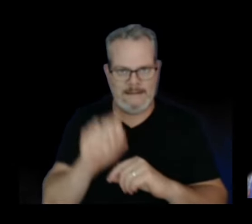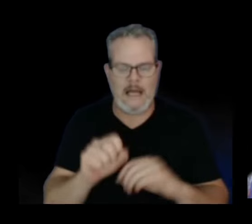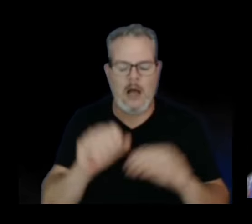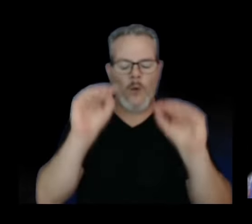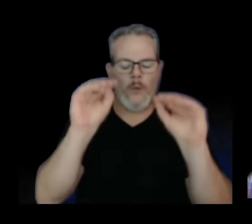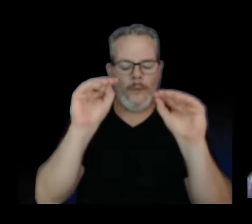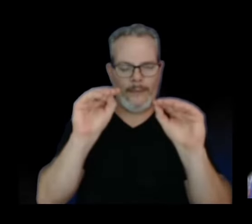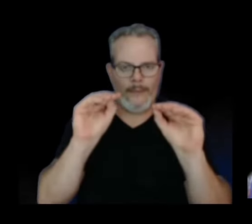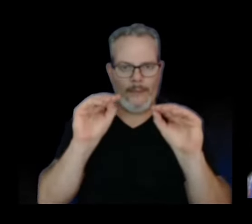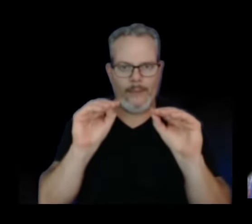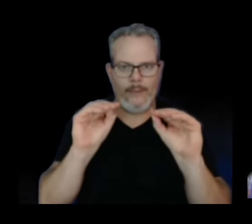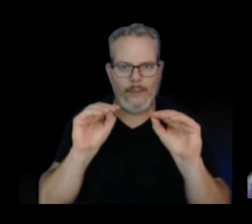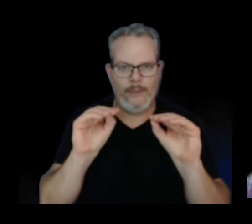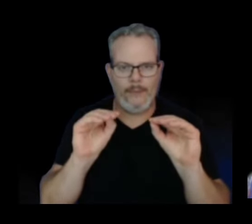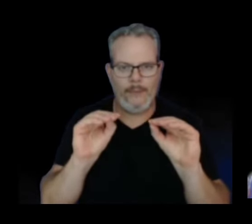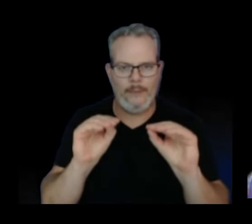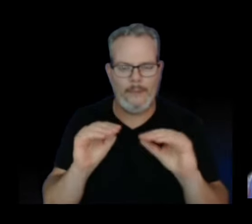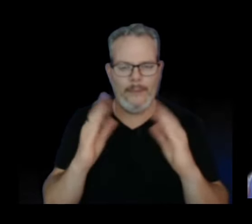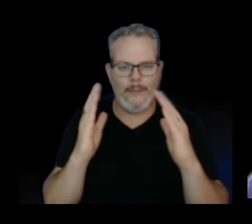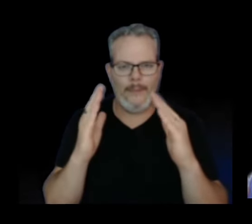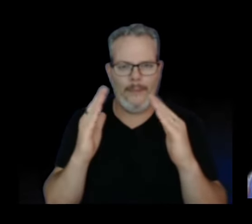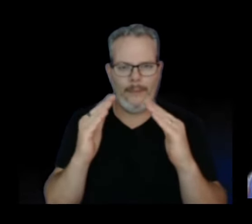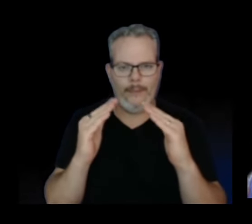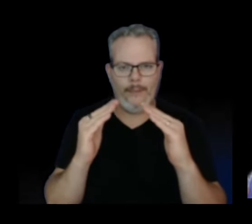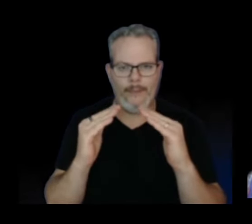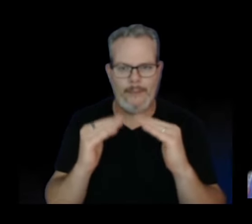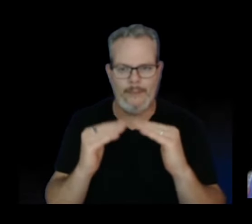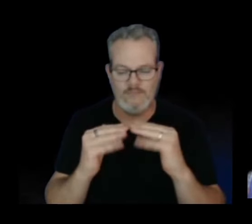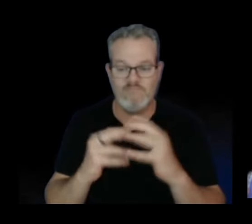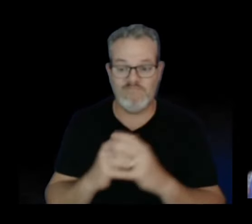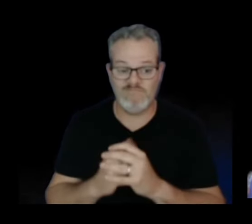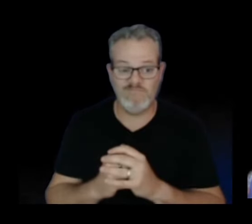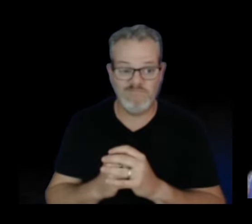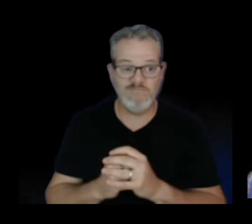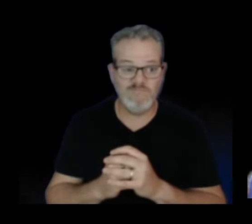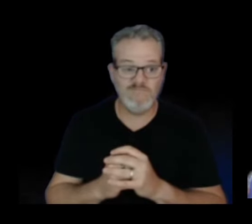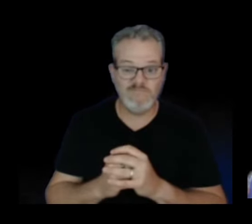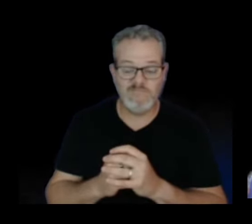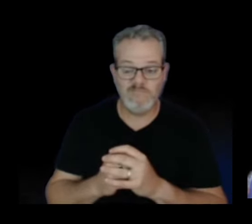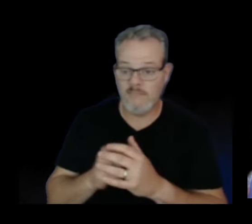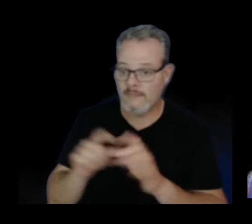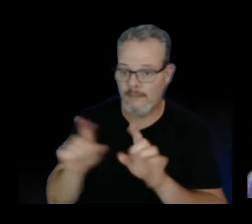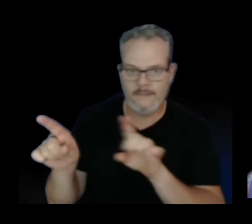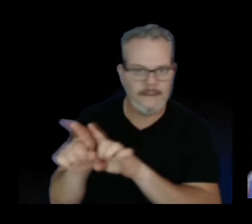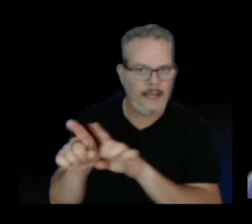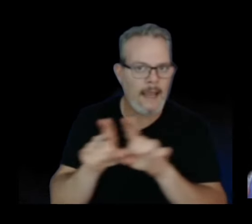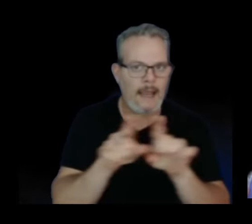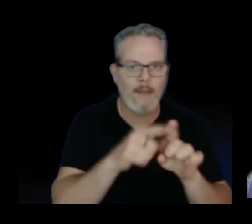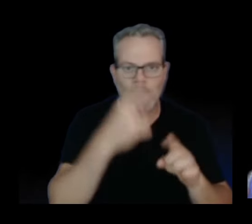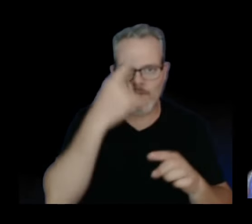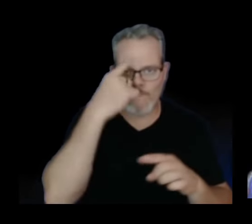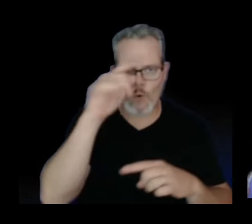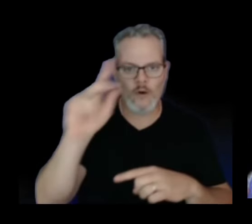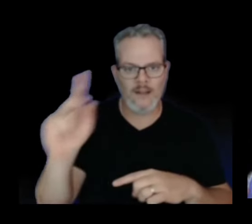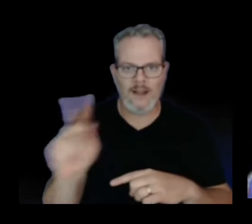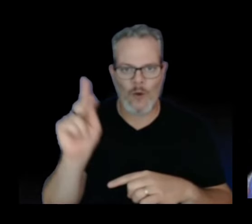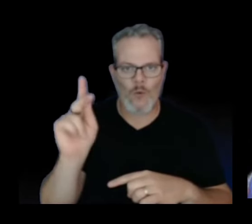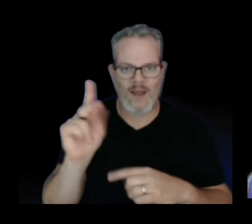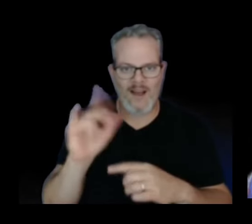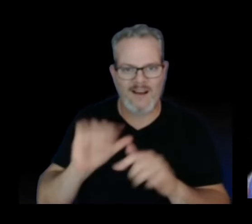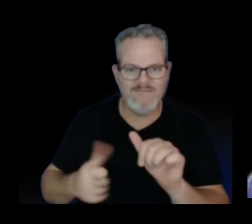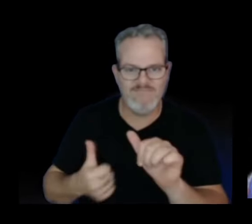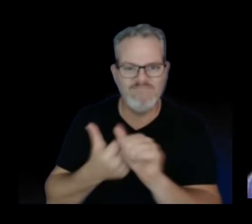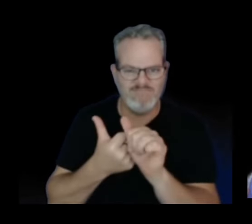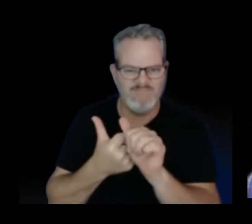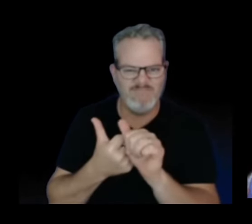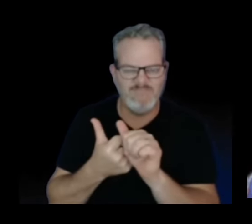caldera part seems to be deflating. That's the summary for Kīlauea. Quickly on Mauna Loa, I thought